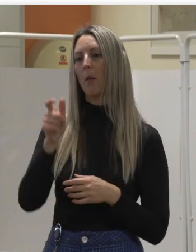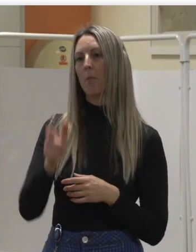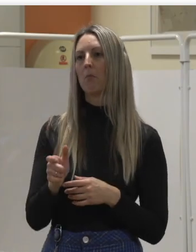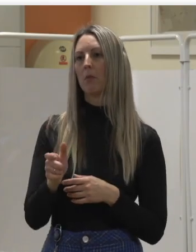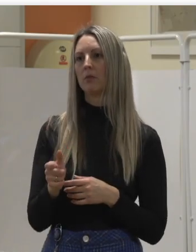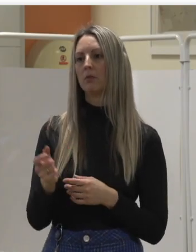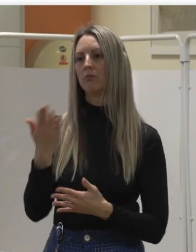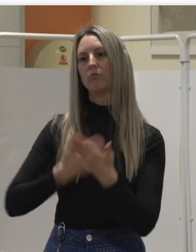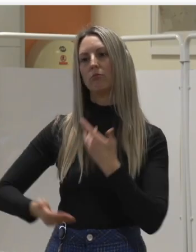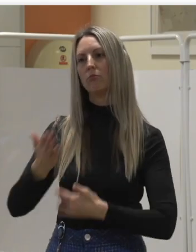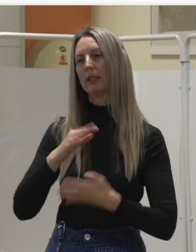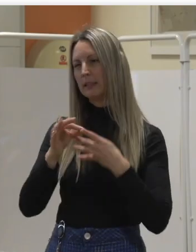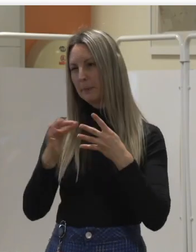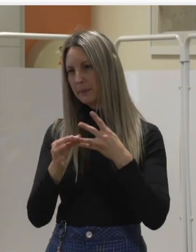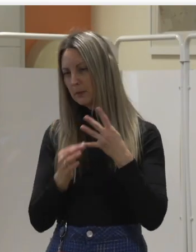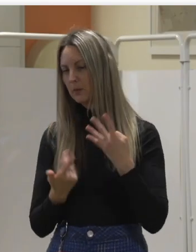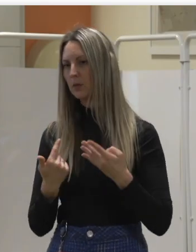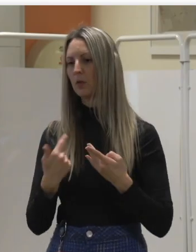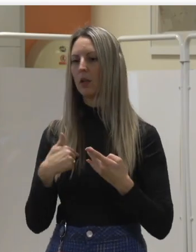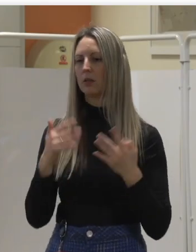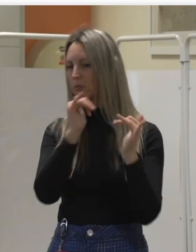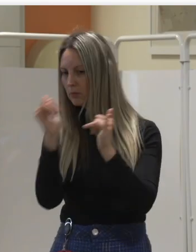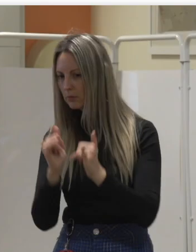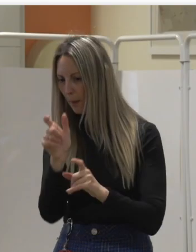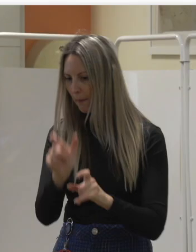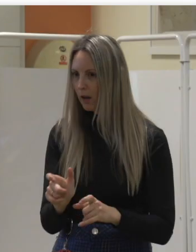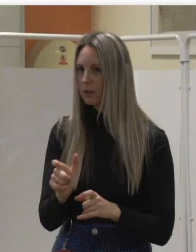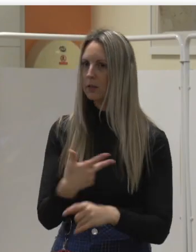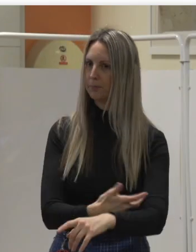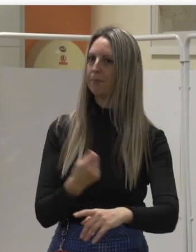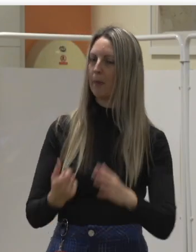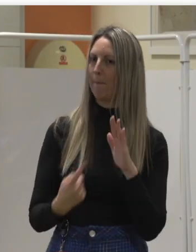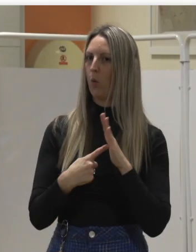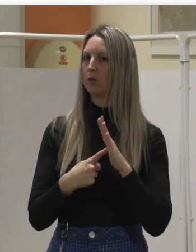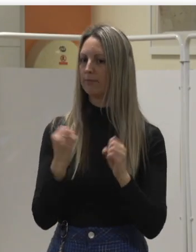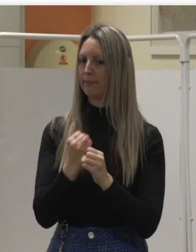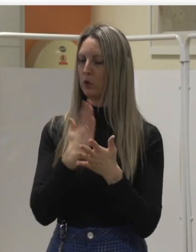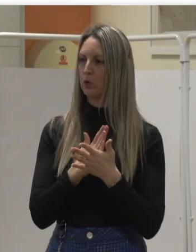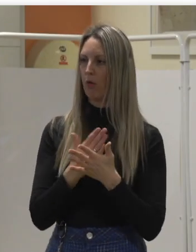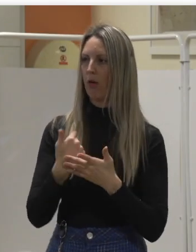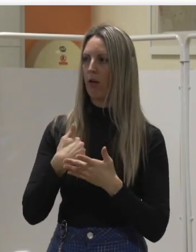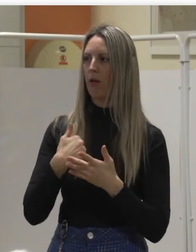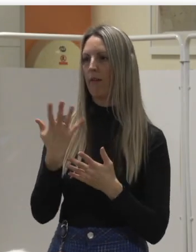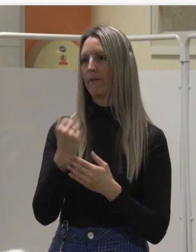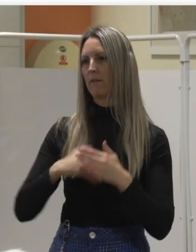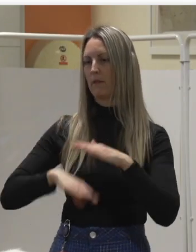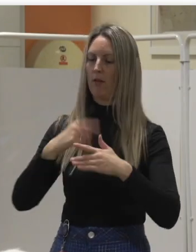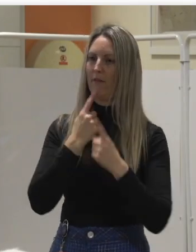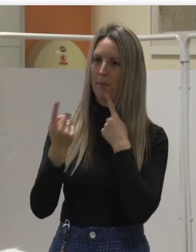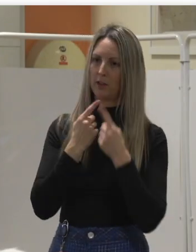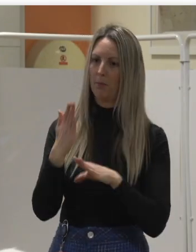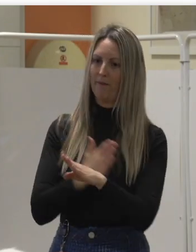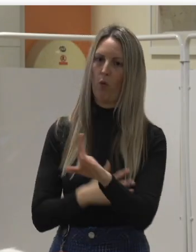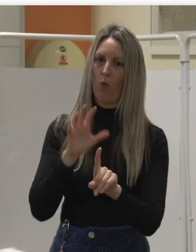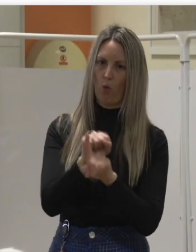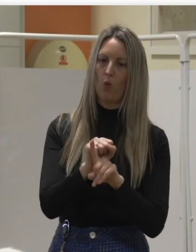also by just doing an examination. So, And the next picture will show you that you might have seen that